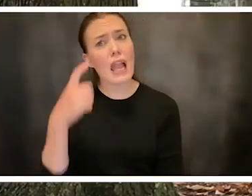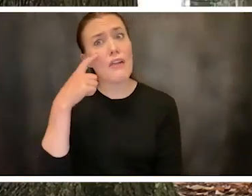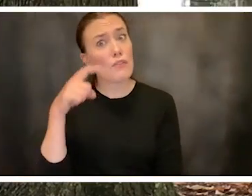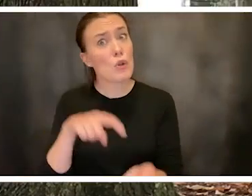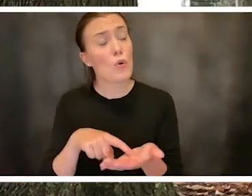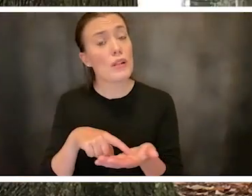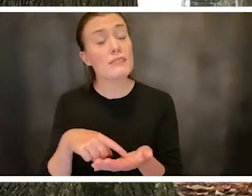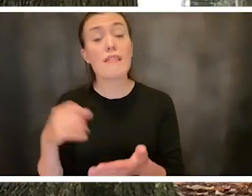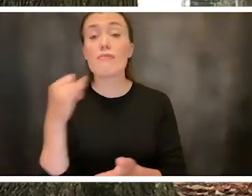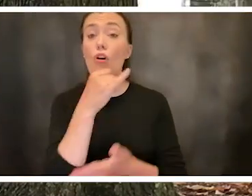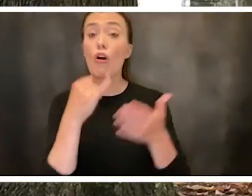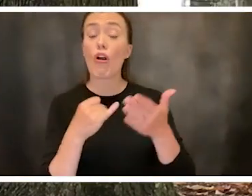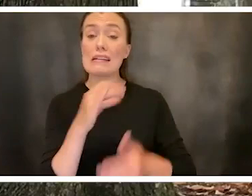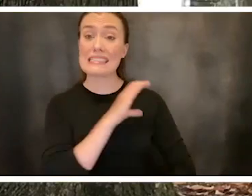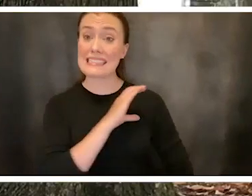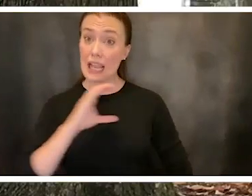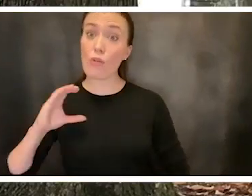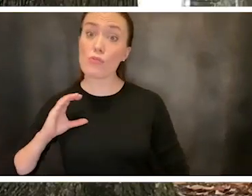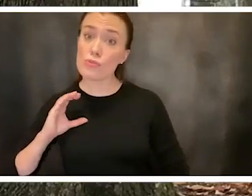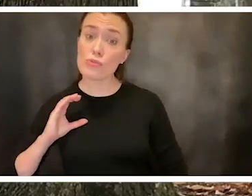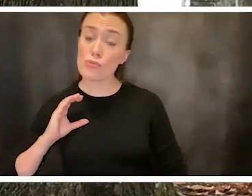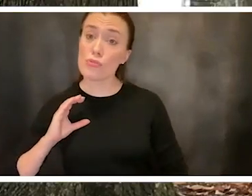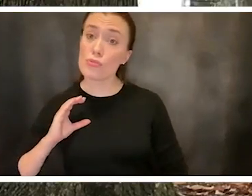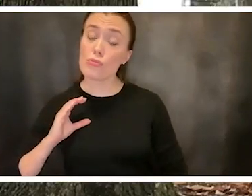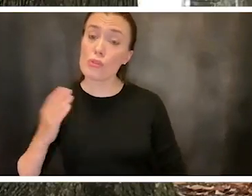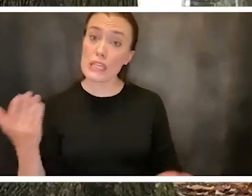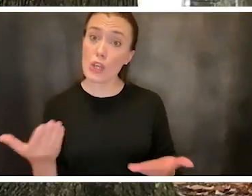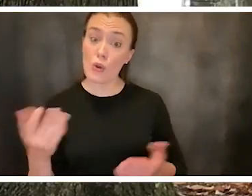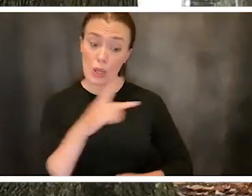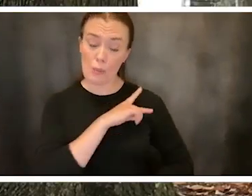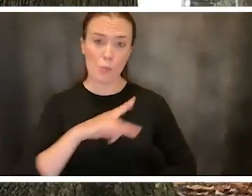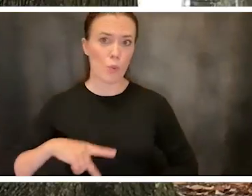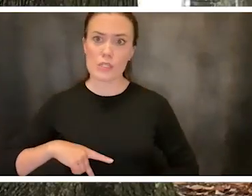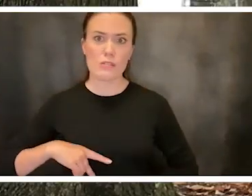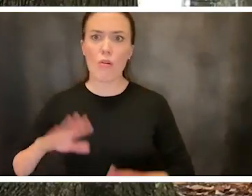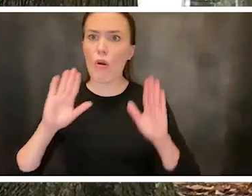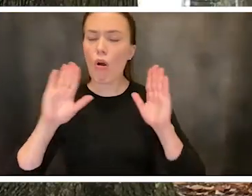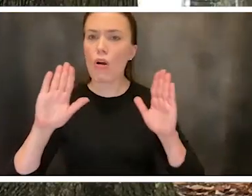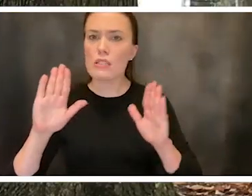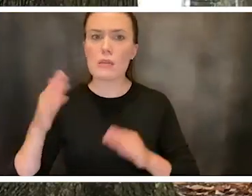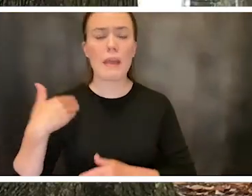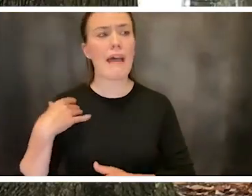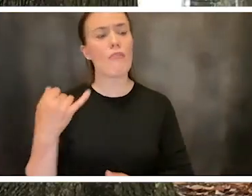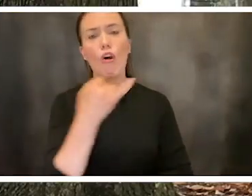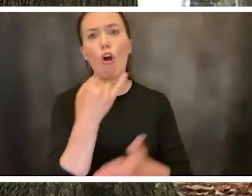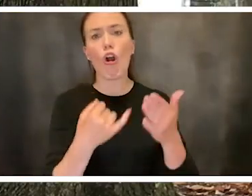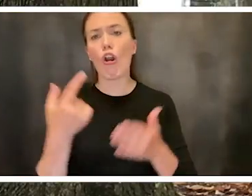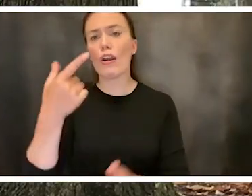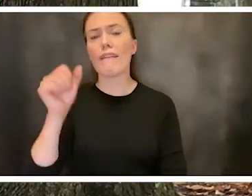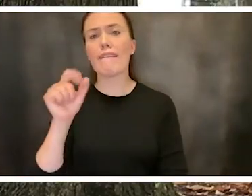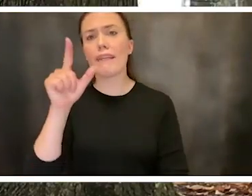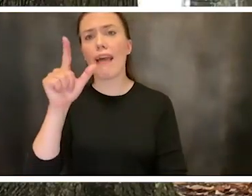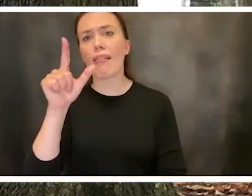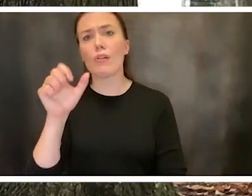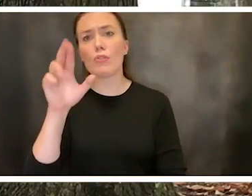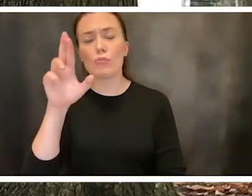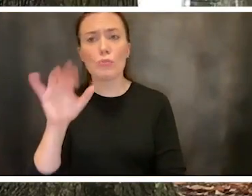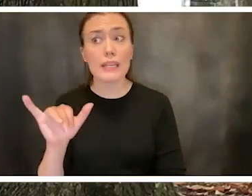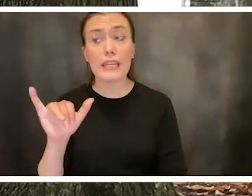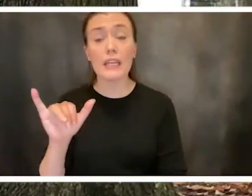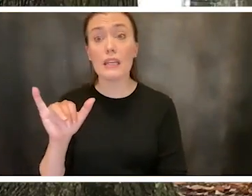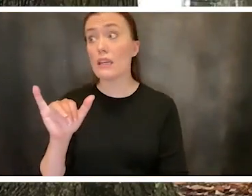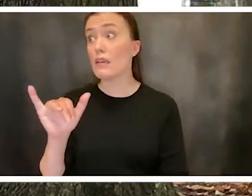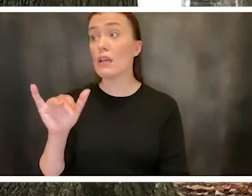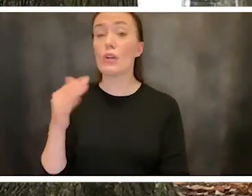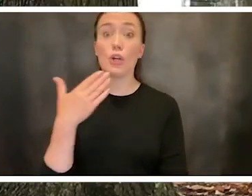Arts Council of Princeton. I don't know if you've really gotten to know them well, but they've got a great gallery and some really nice artistic programs going there. That's